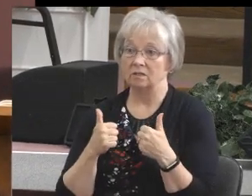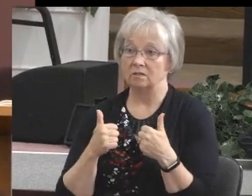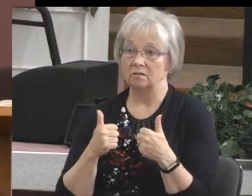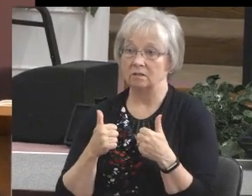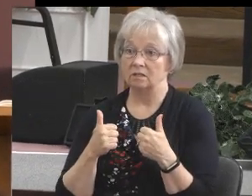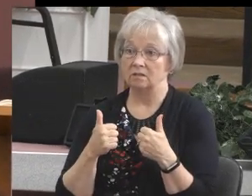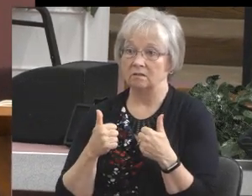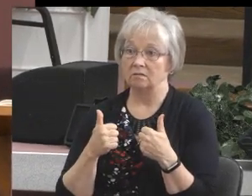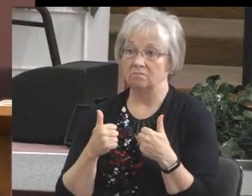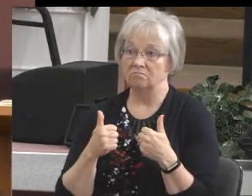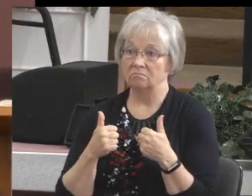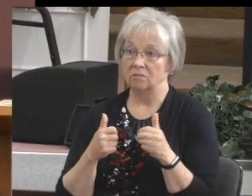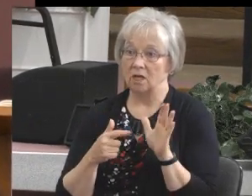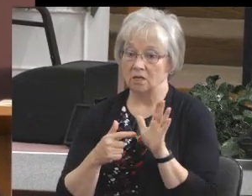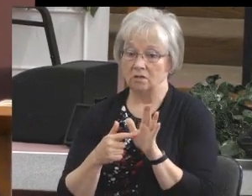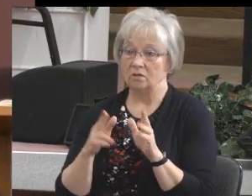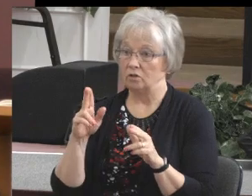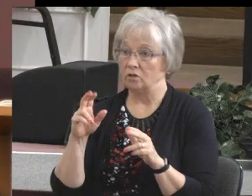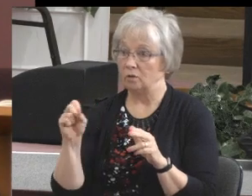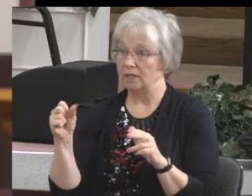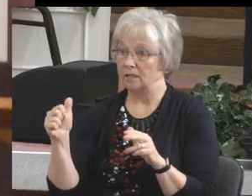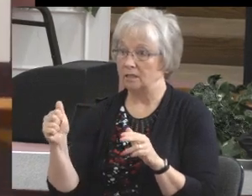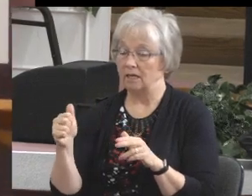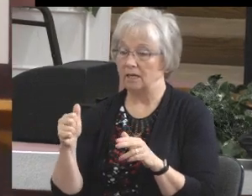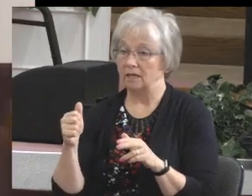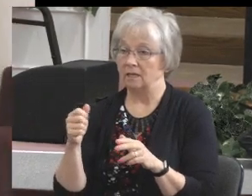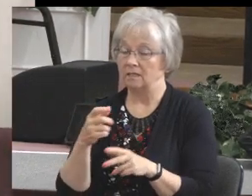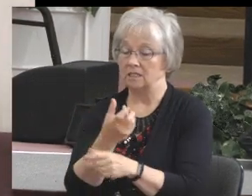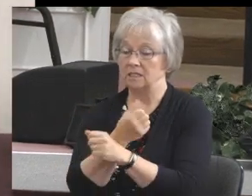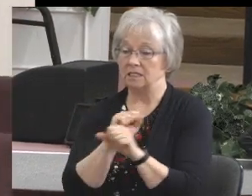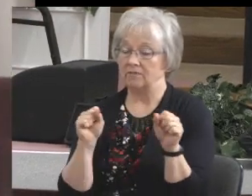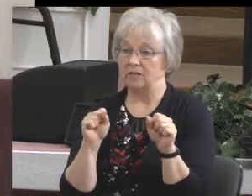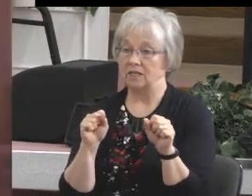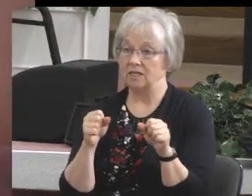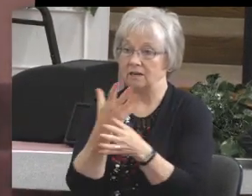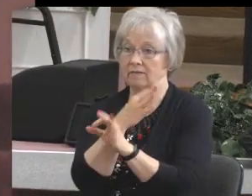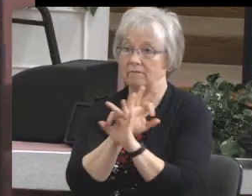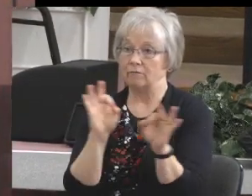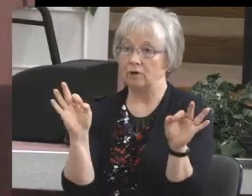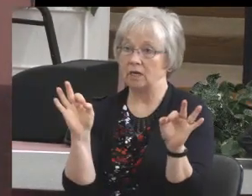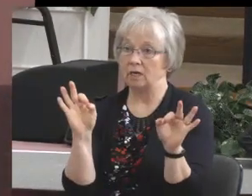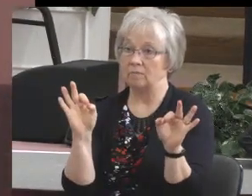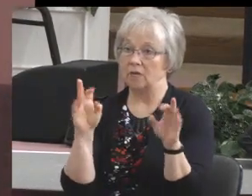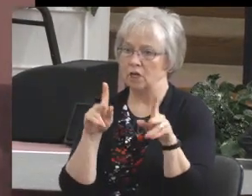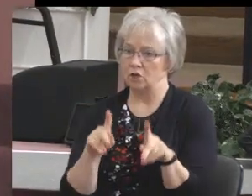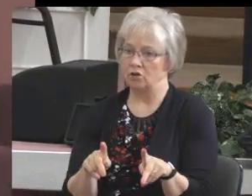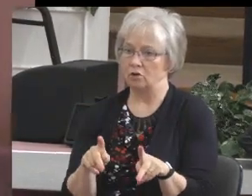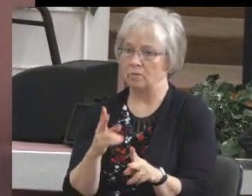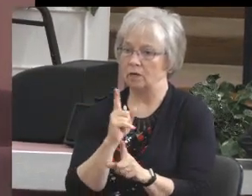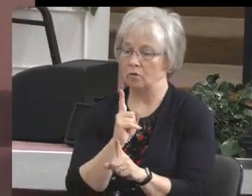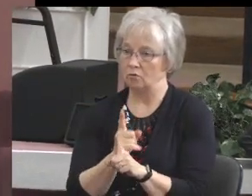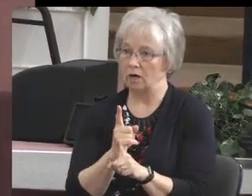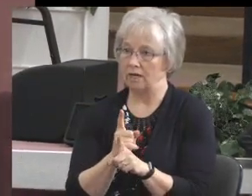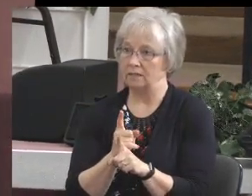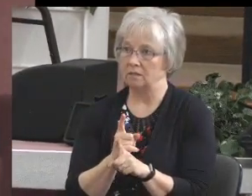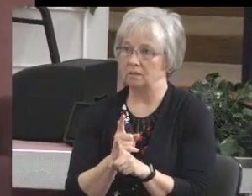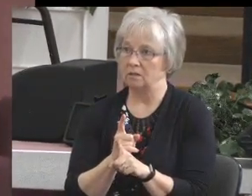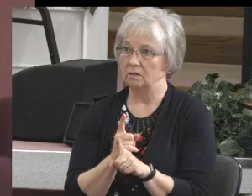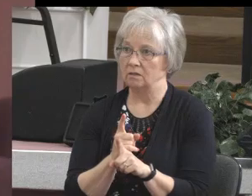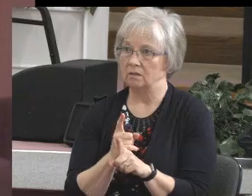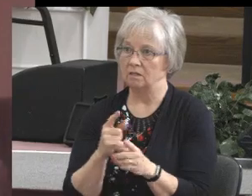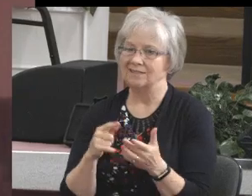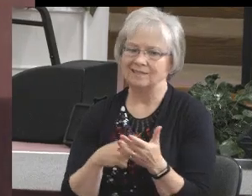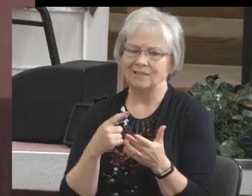and human rights. You know, we sometimes wonder, why do we have to get involved in what's